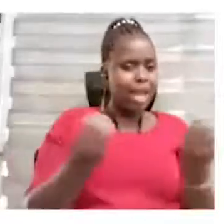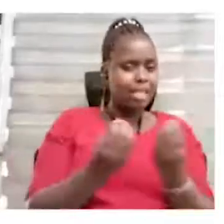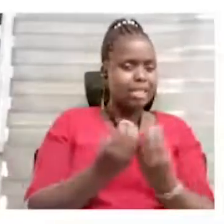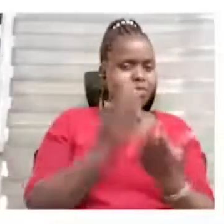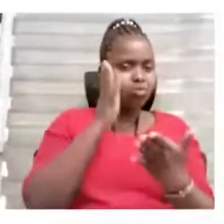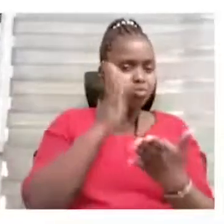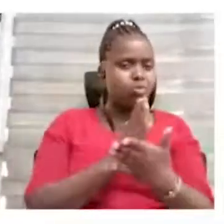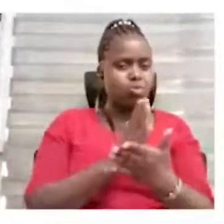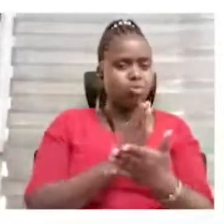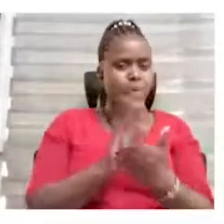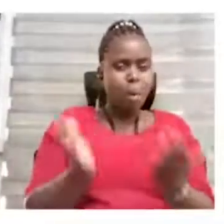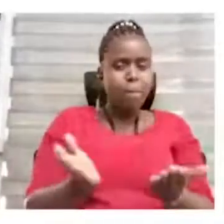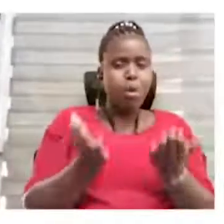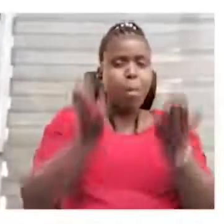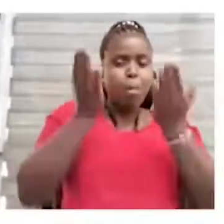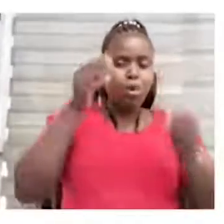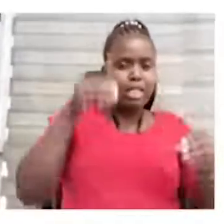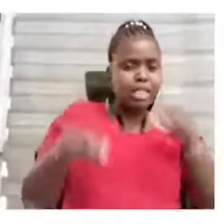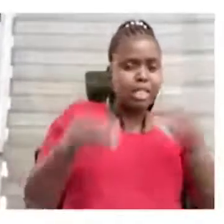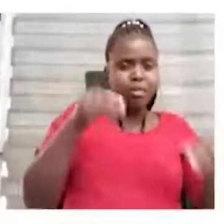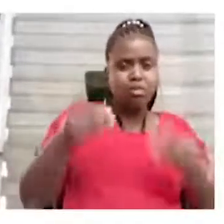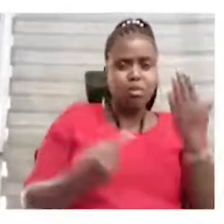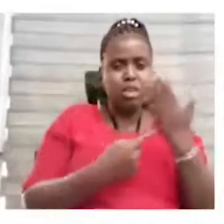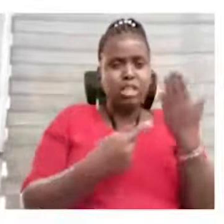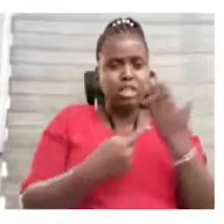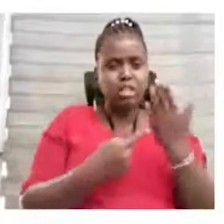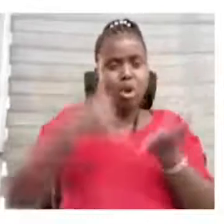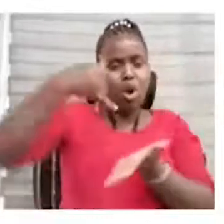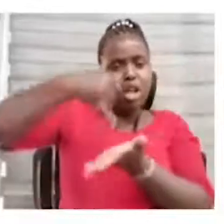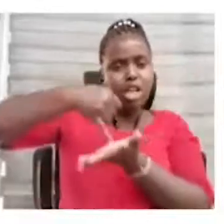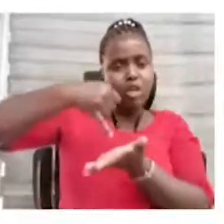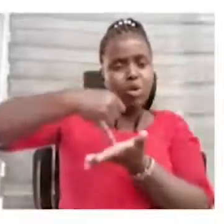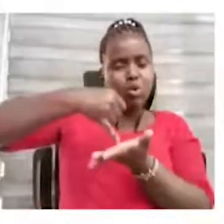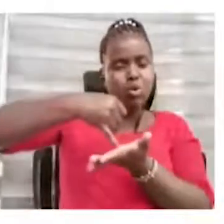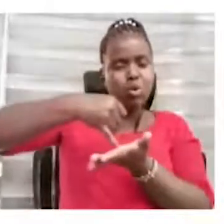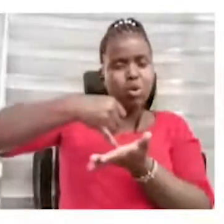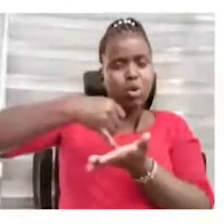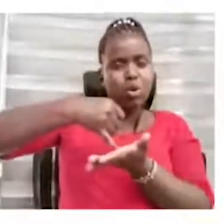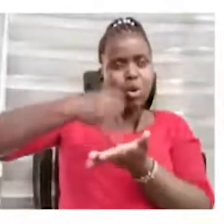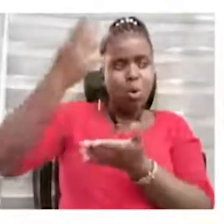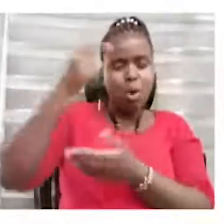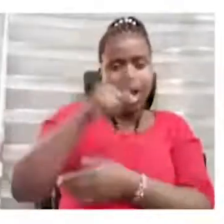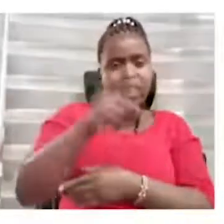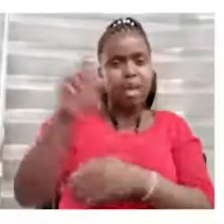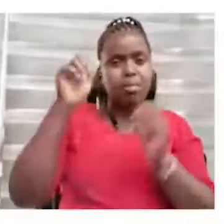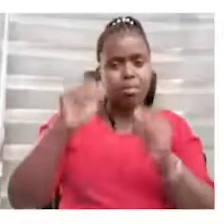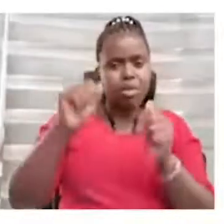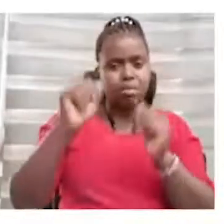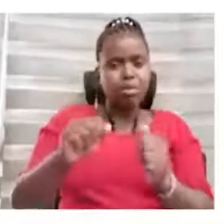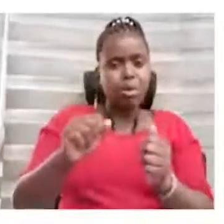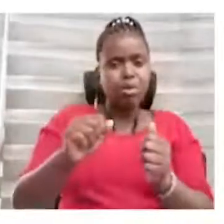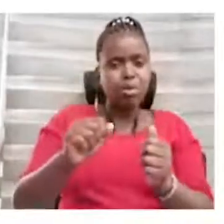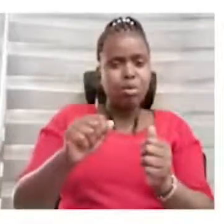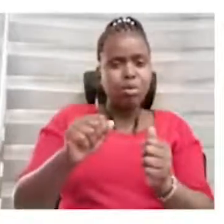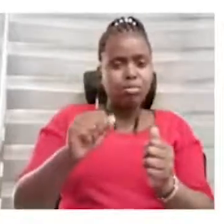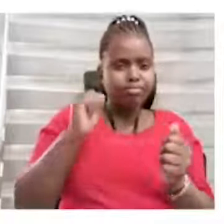promote disability or digital inclusion, as it is only then that we can say that we are truly